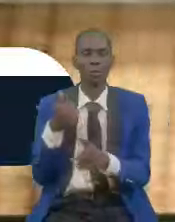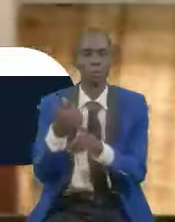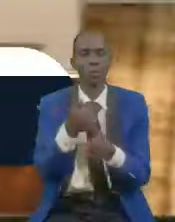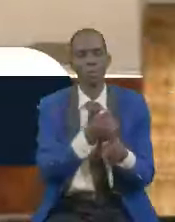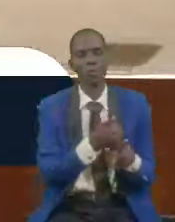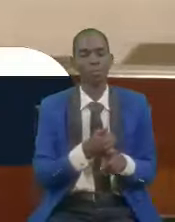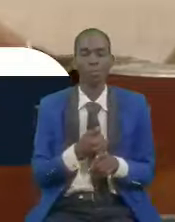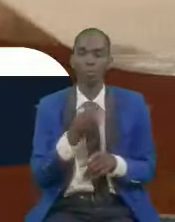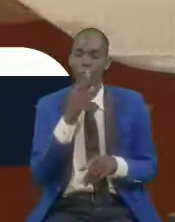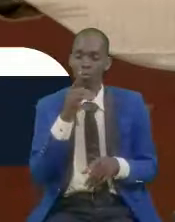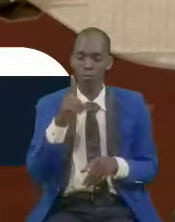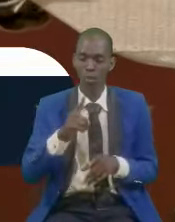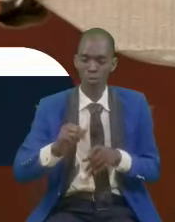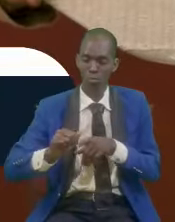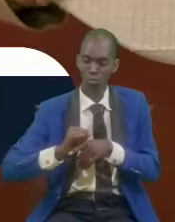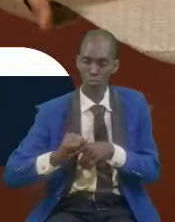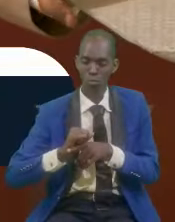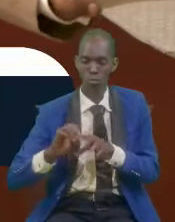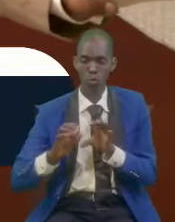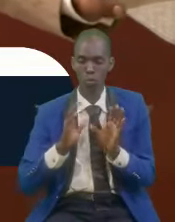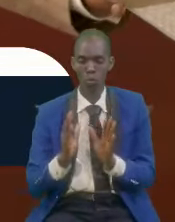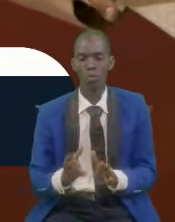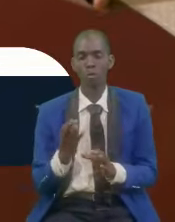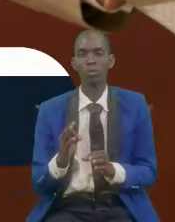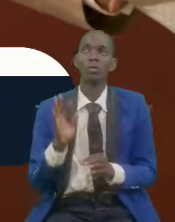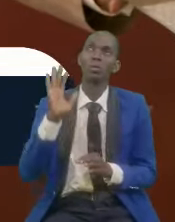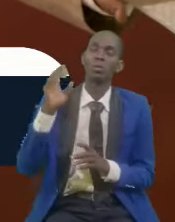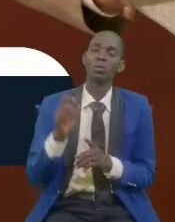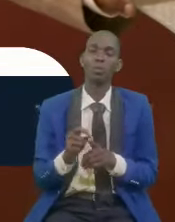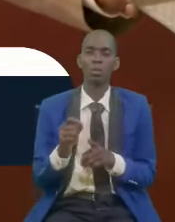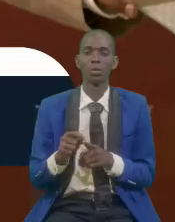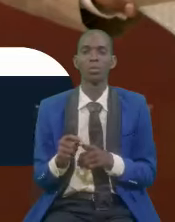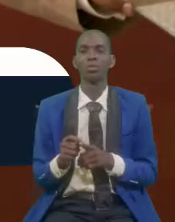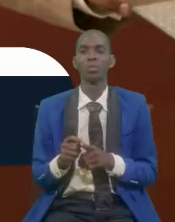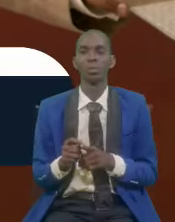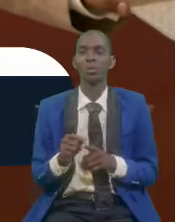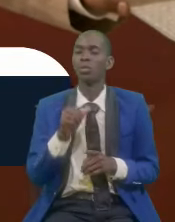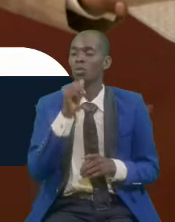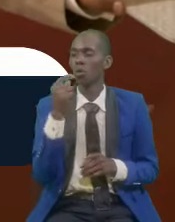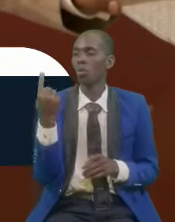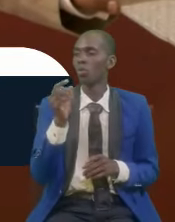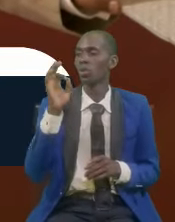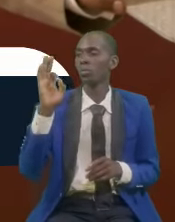ye doers of the word, and not preachers only,